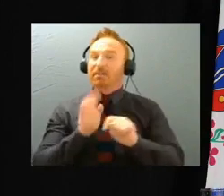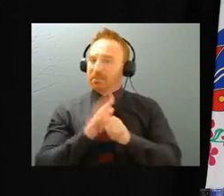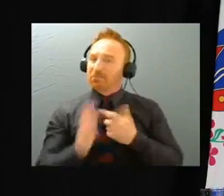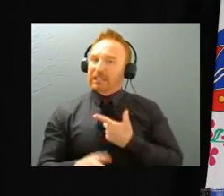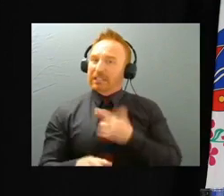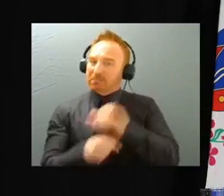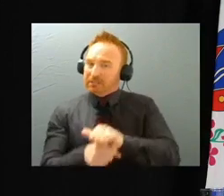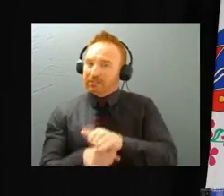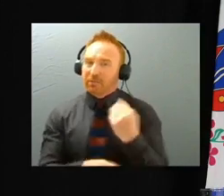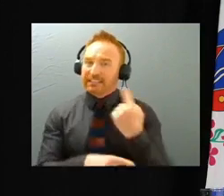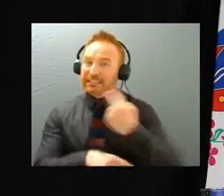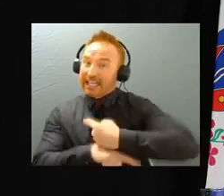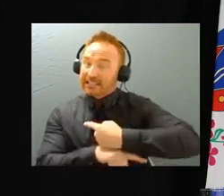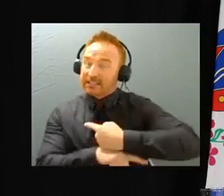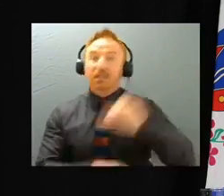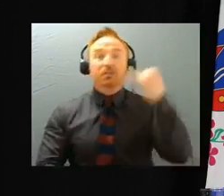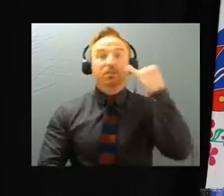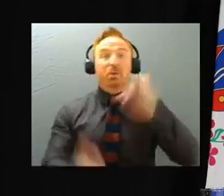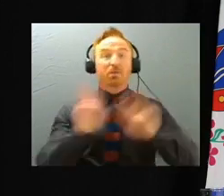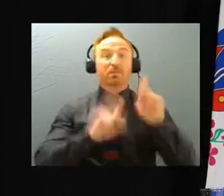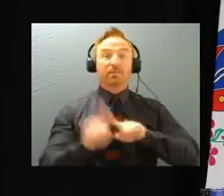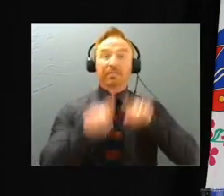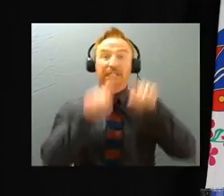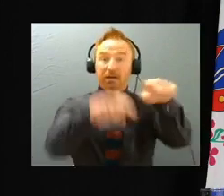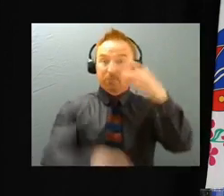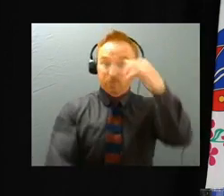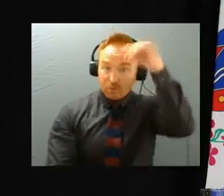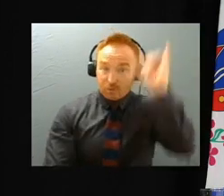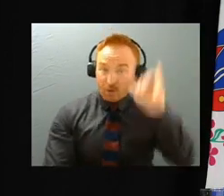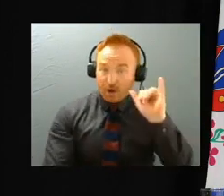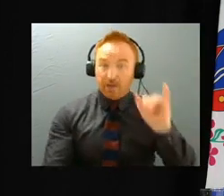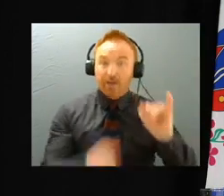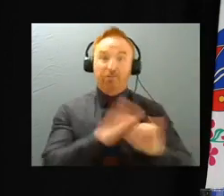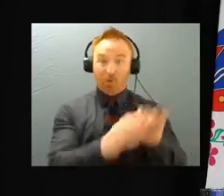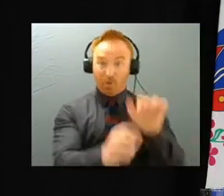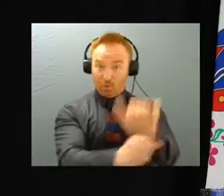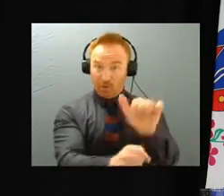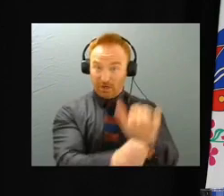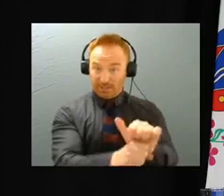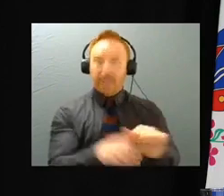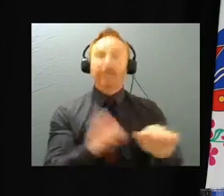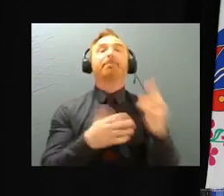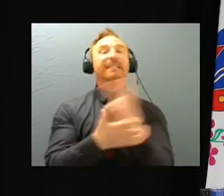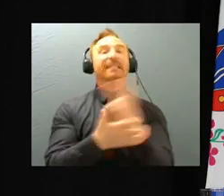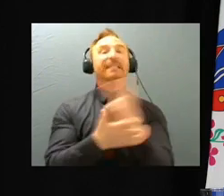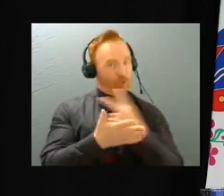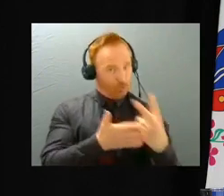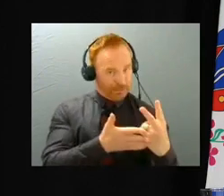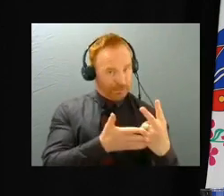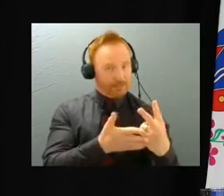do their 2 weeks before getting into the workplace, unless required to get to work for critical reasons.